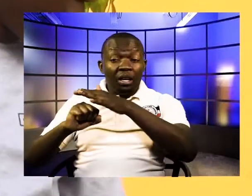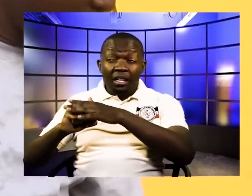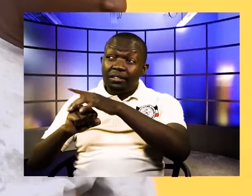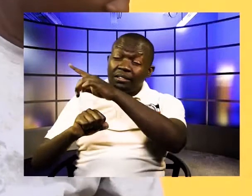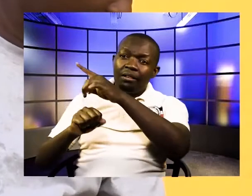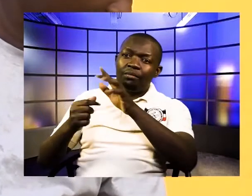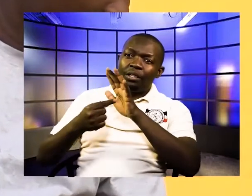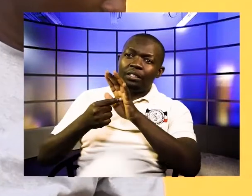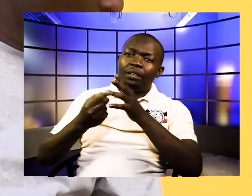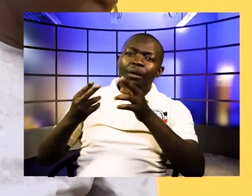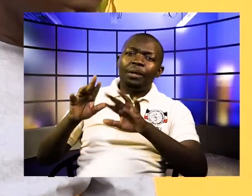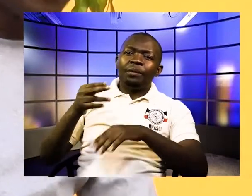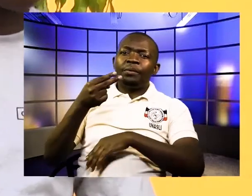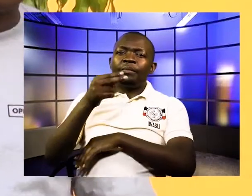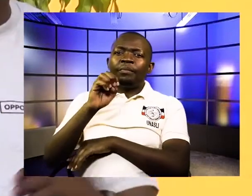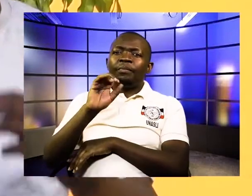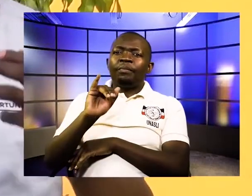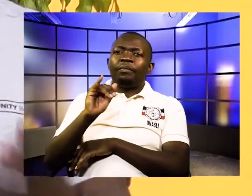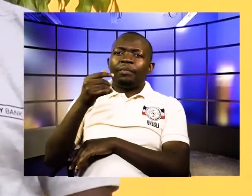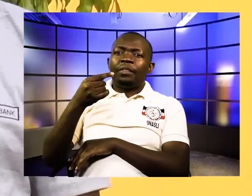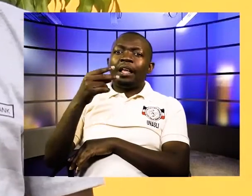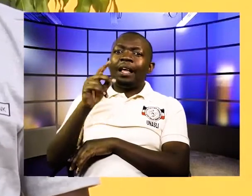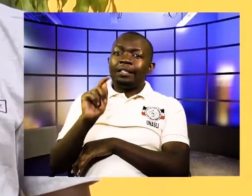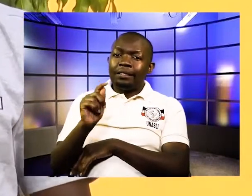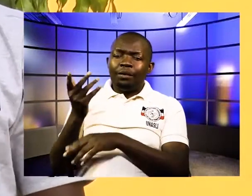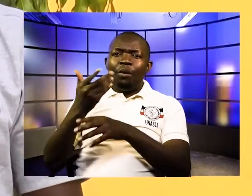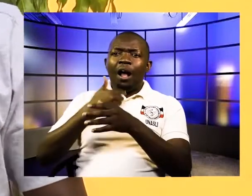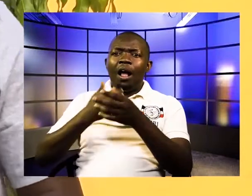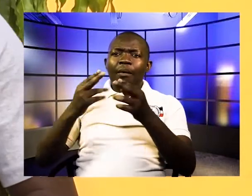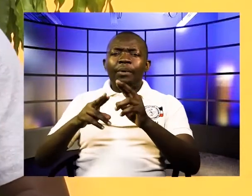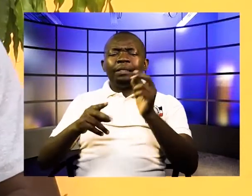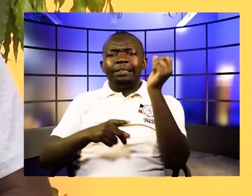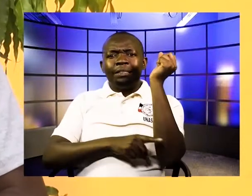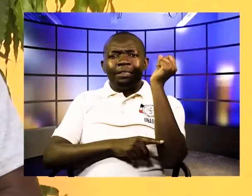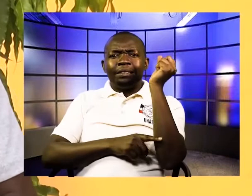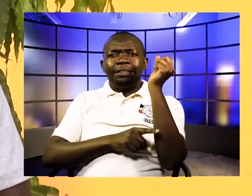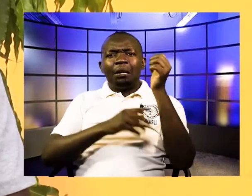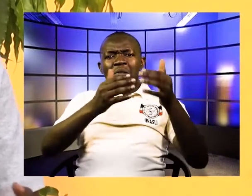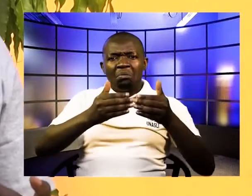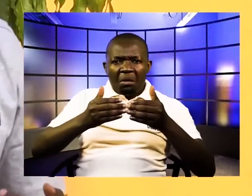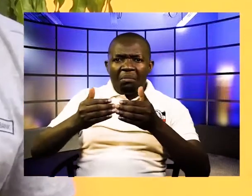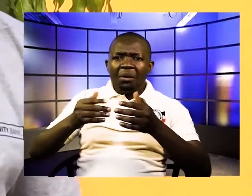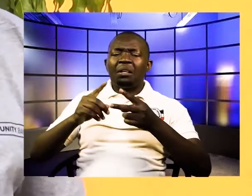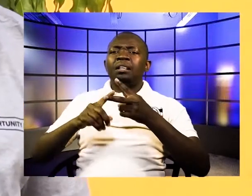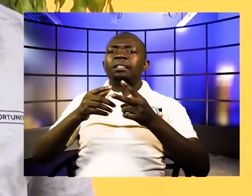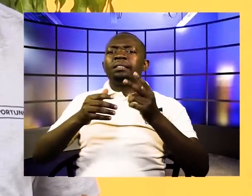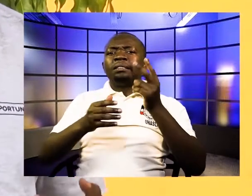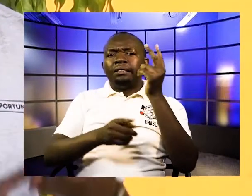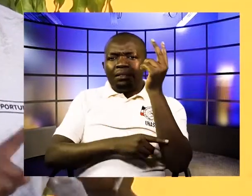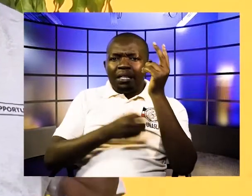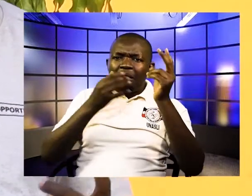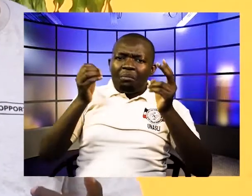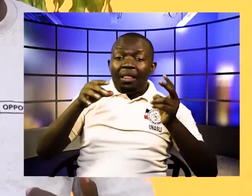example, in Haiti, where there was a lot of sexual harassment, there was a lot of sexual abuse,